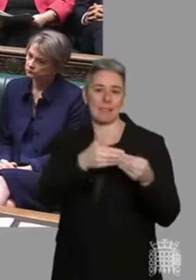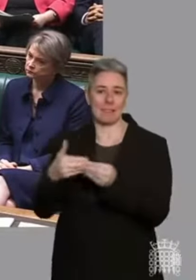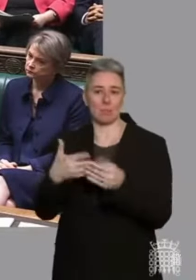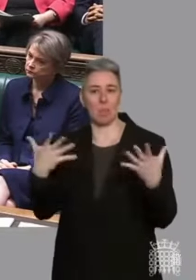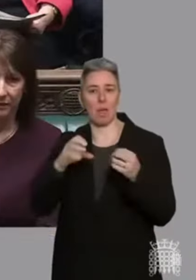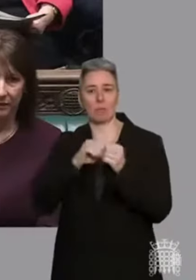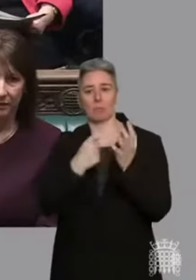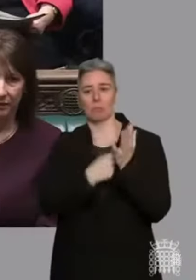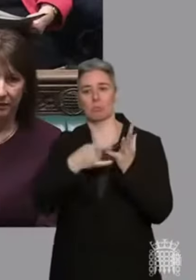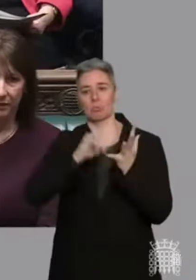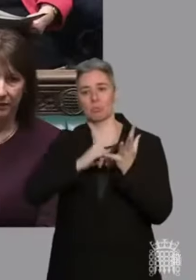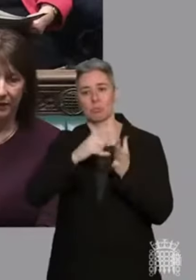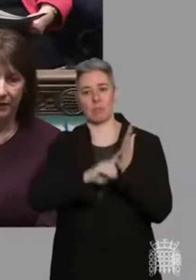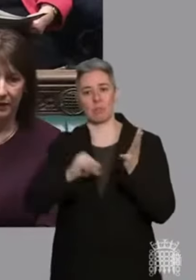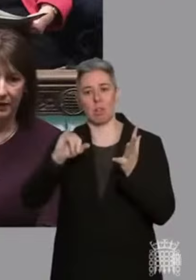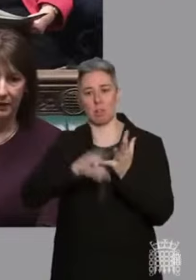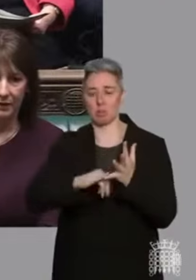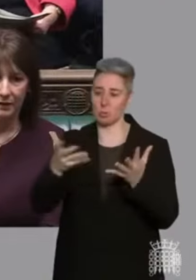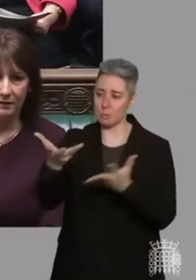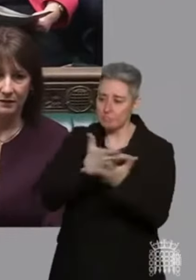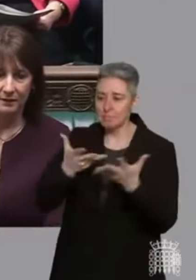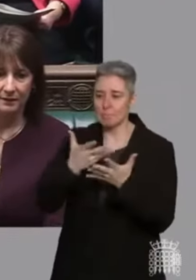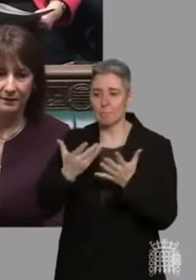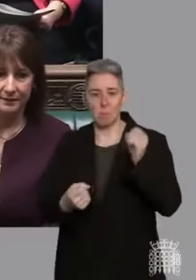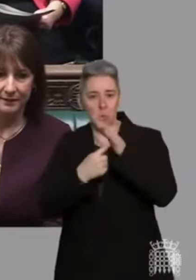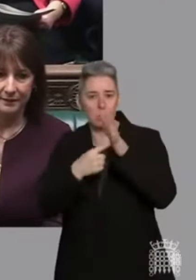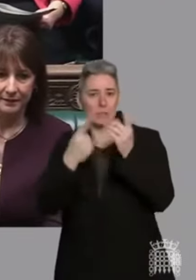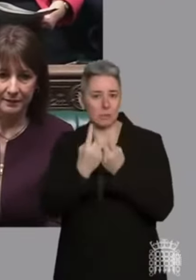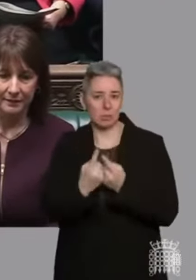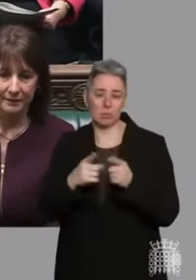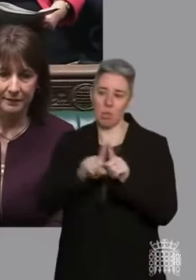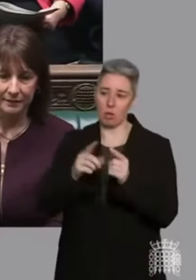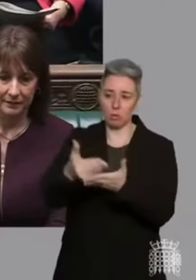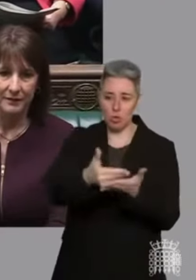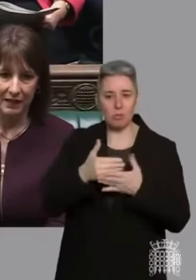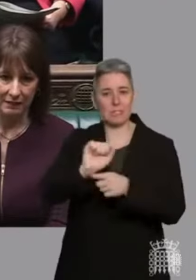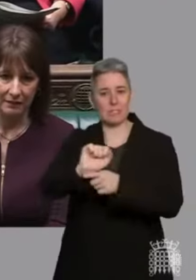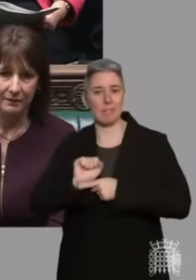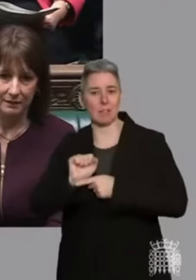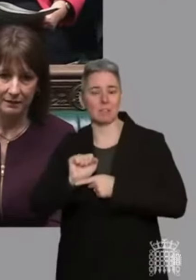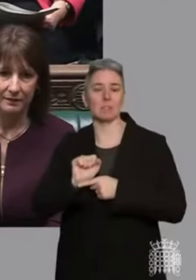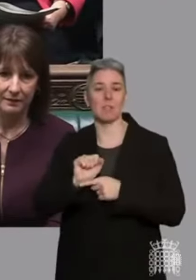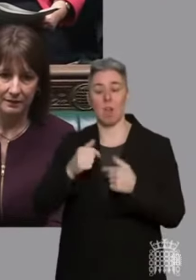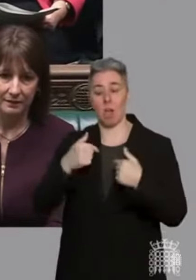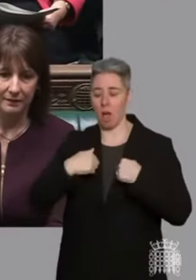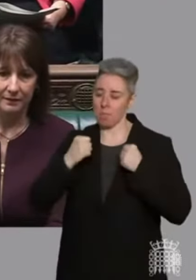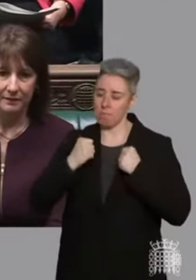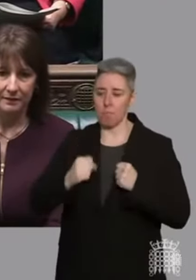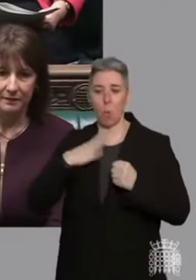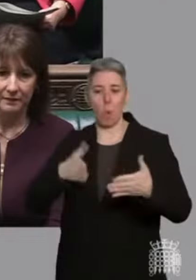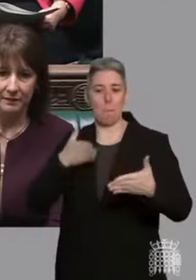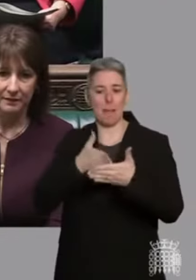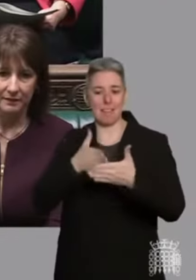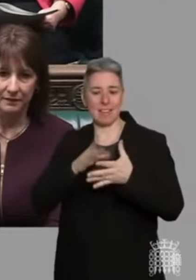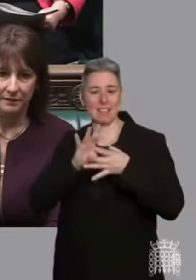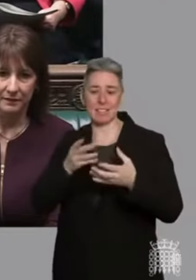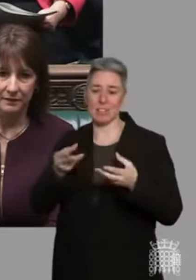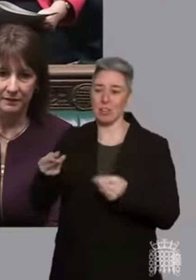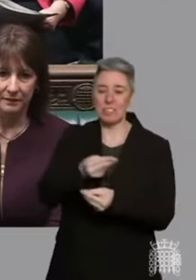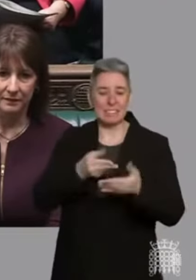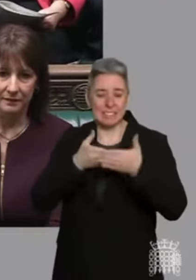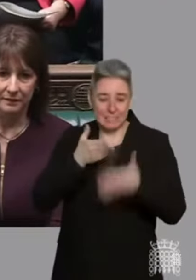world. I'm determined to reduce barriers to trade, making it easier for businesses to do business, and ensuring a better relationship